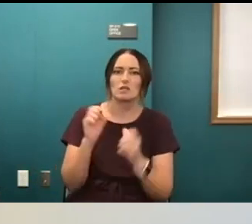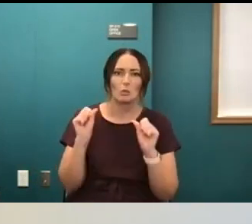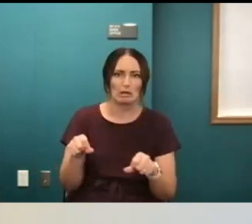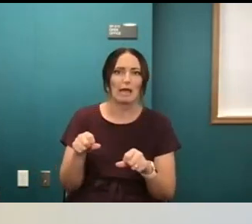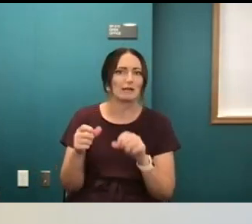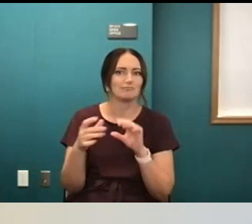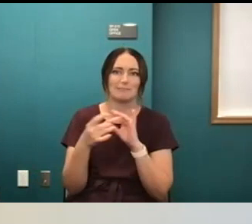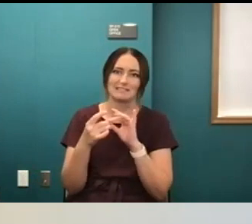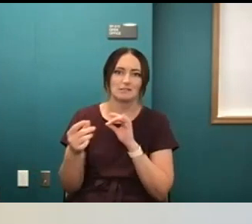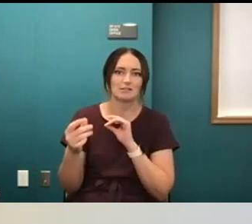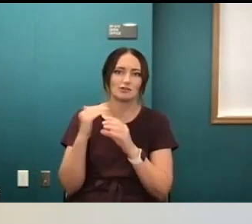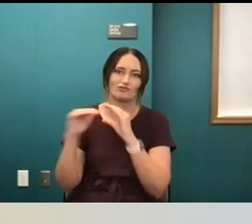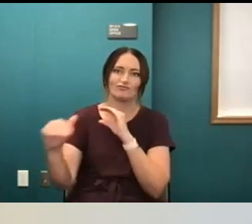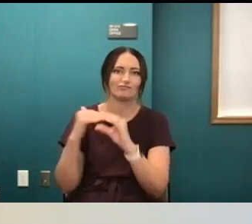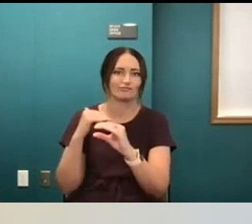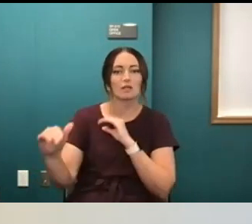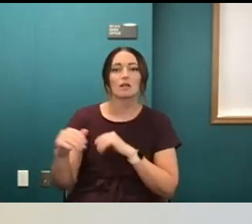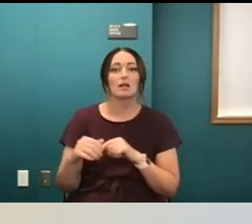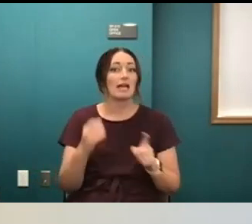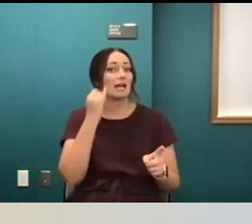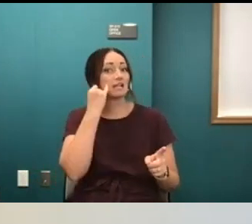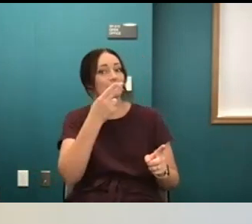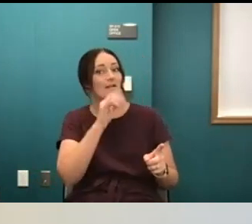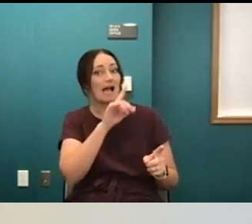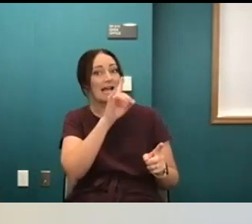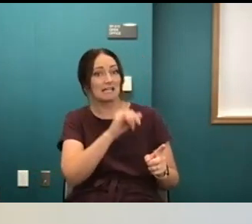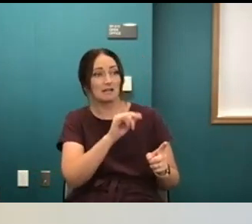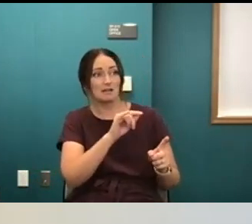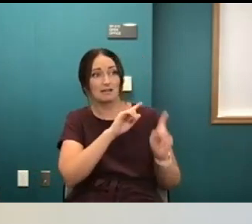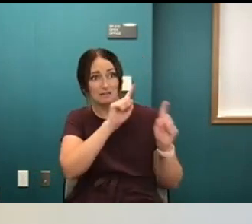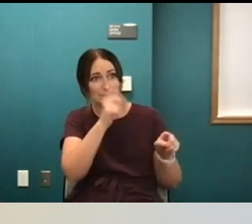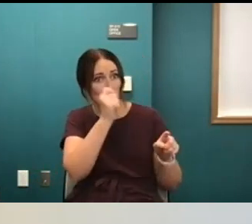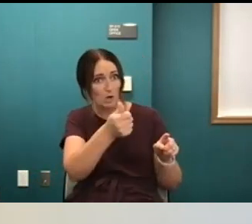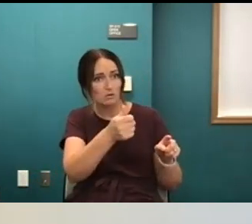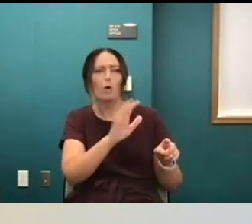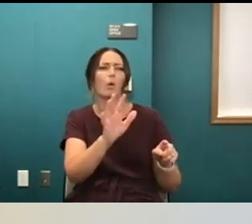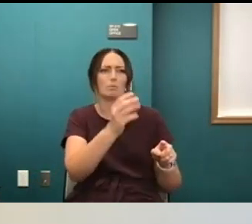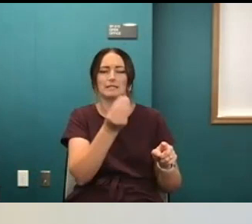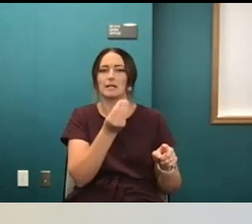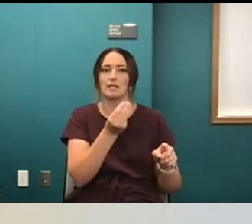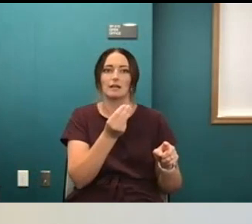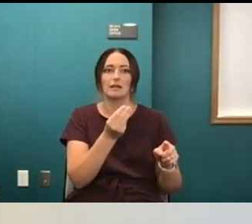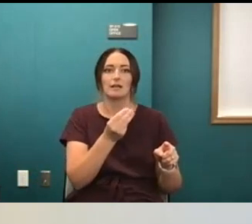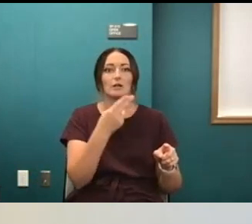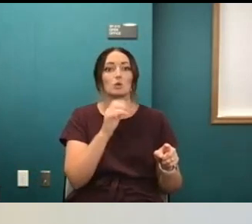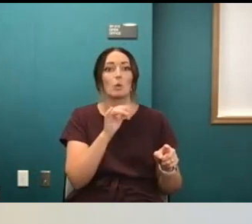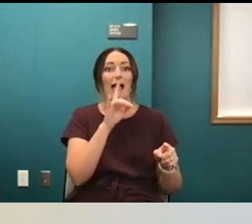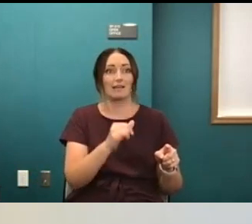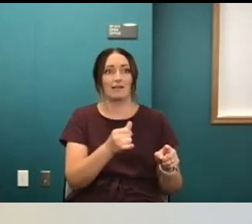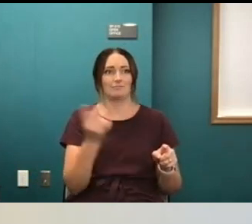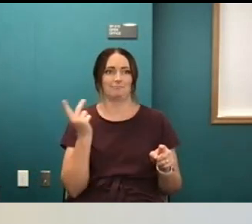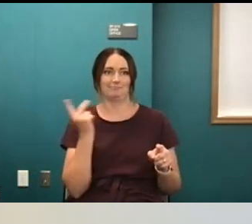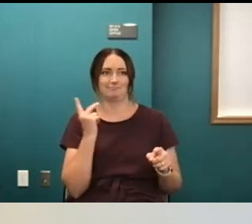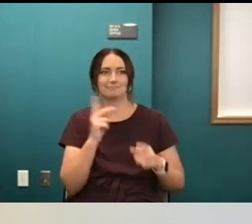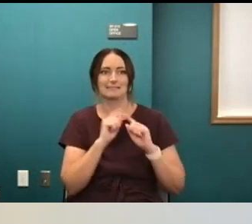message. Perfect. absolutely. And if Heidi is coming out to see you tomorrow, you said, Heidi and I are on a team, so we work